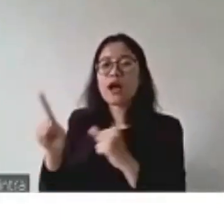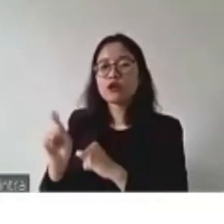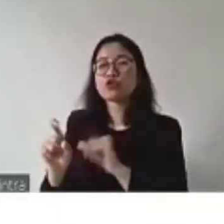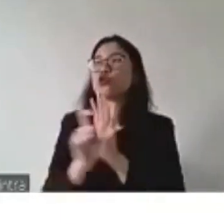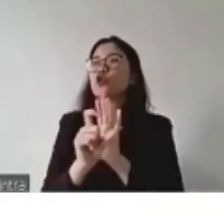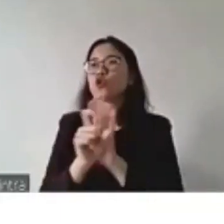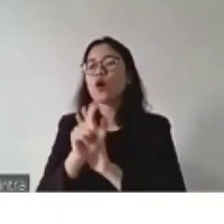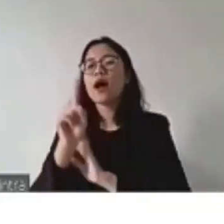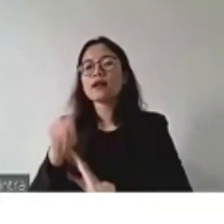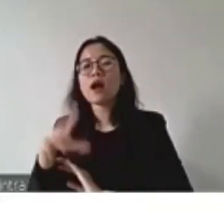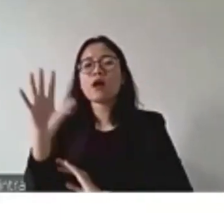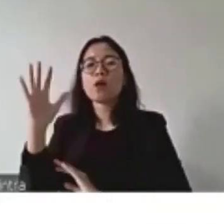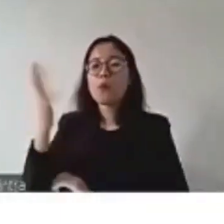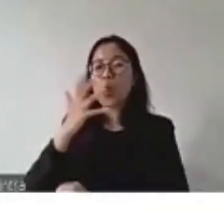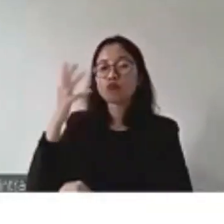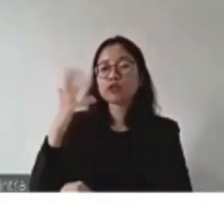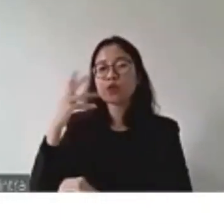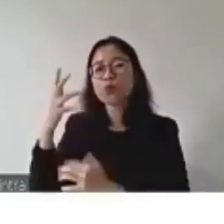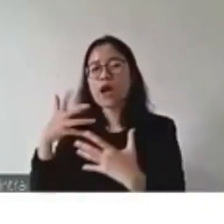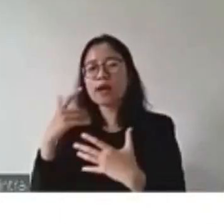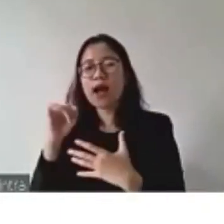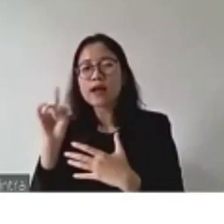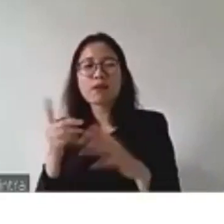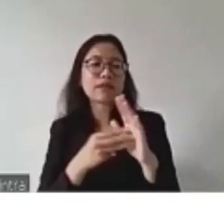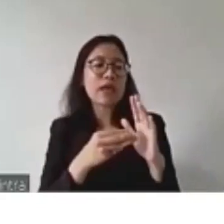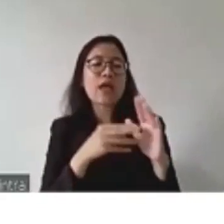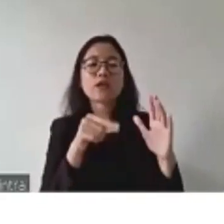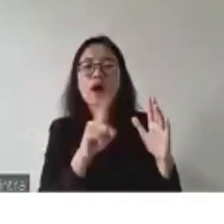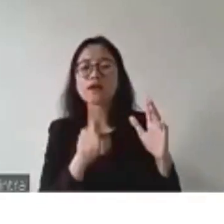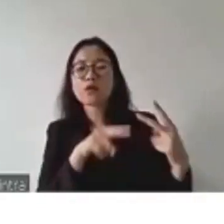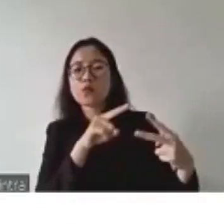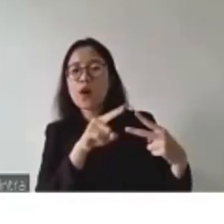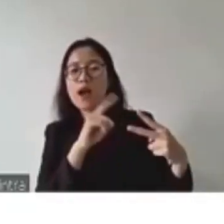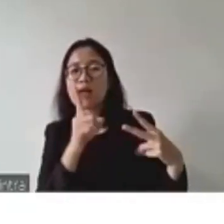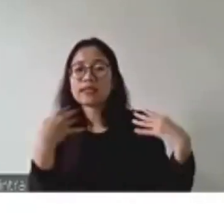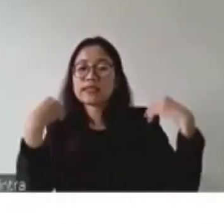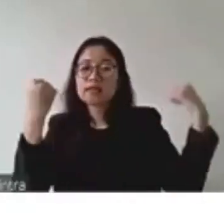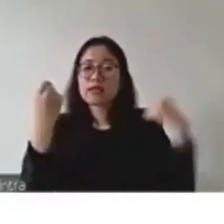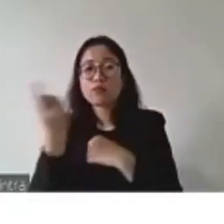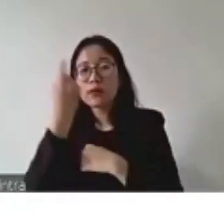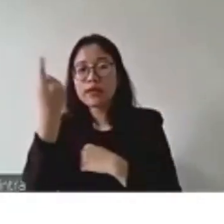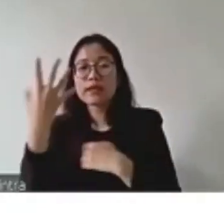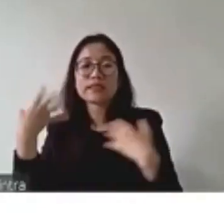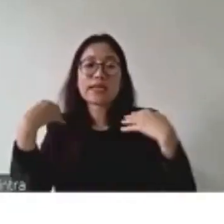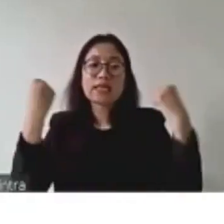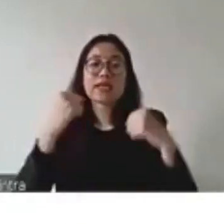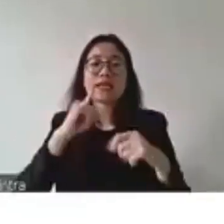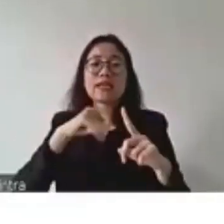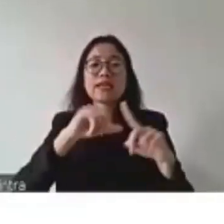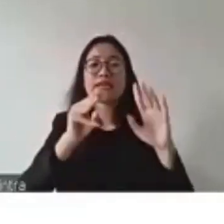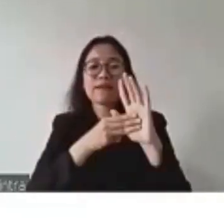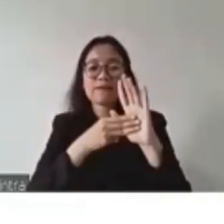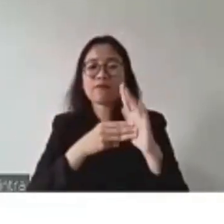a policy solution that requires based on the public health approach. So